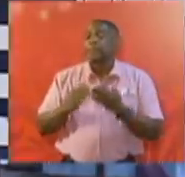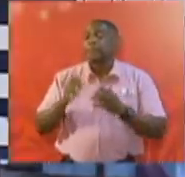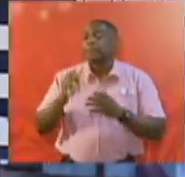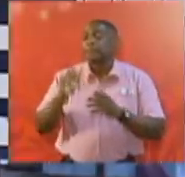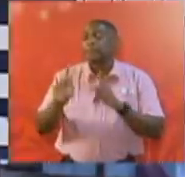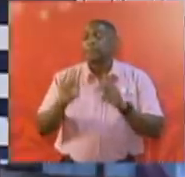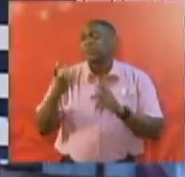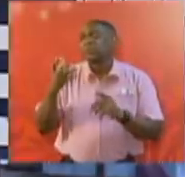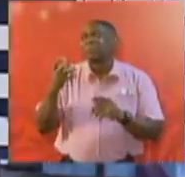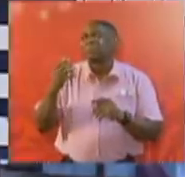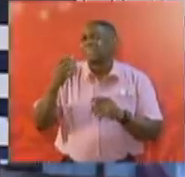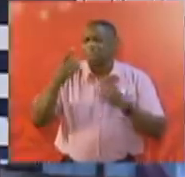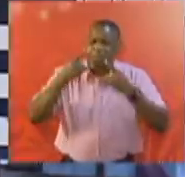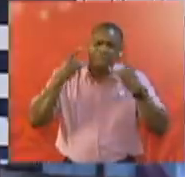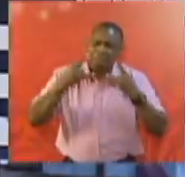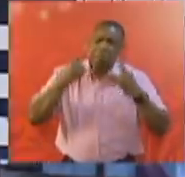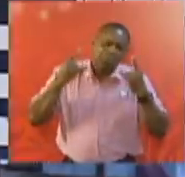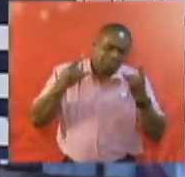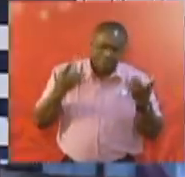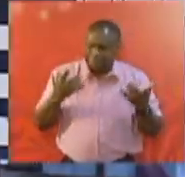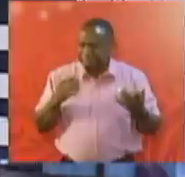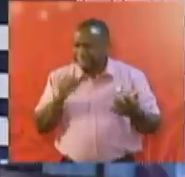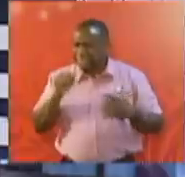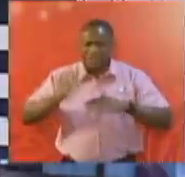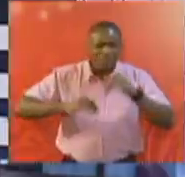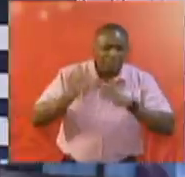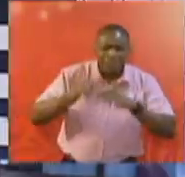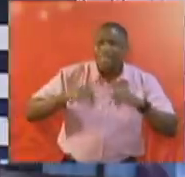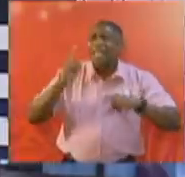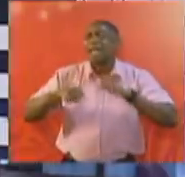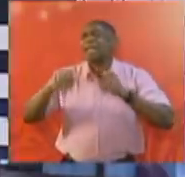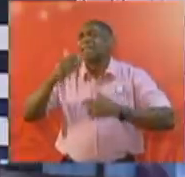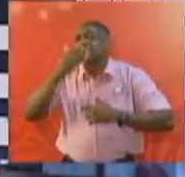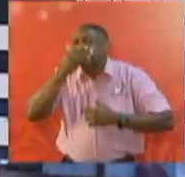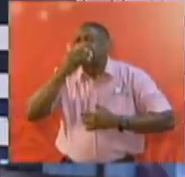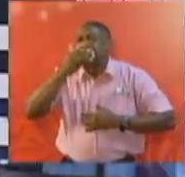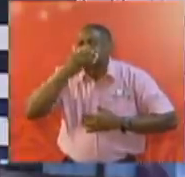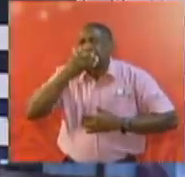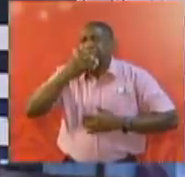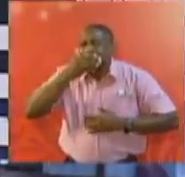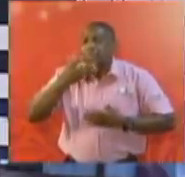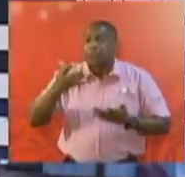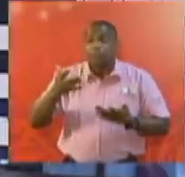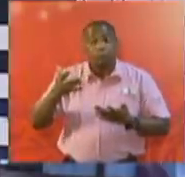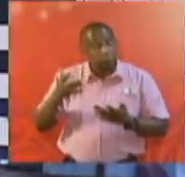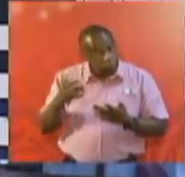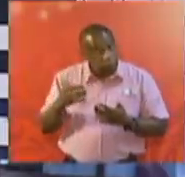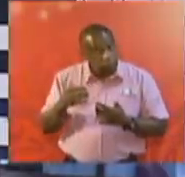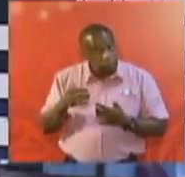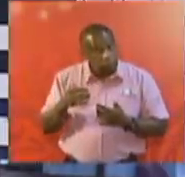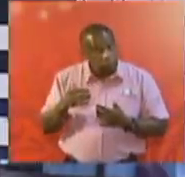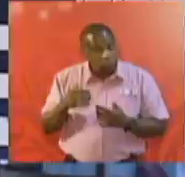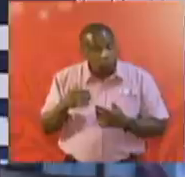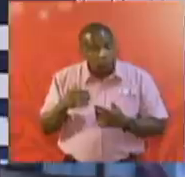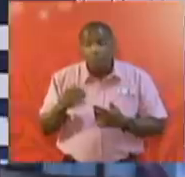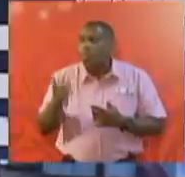Masks makes you make it difficult to breathe. An asthmatic from where I work came to me asking if she could get